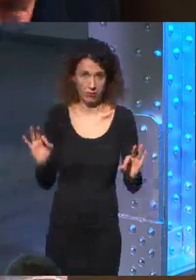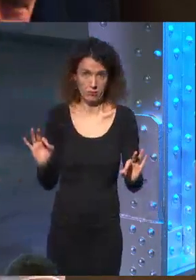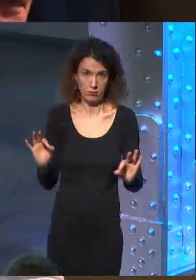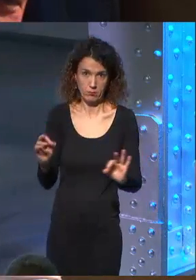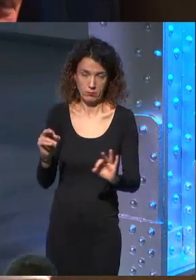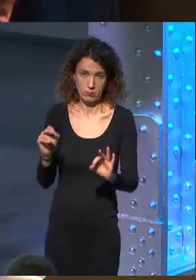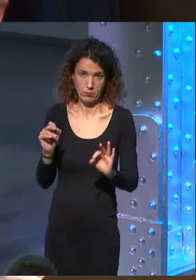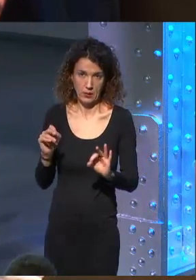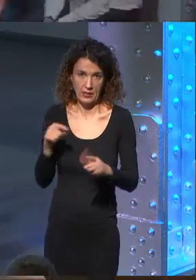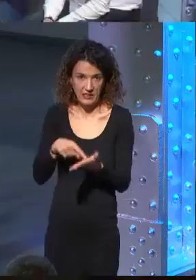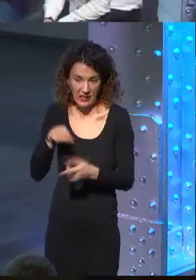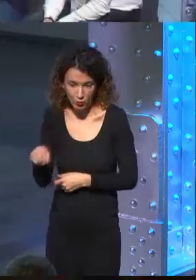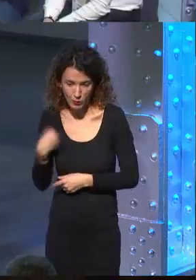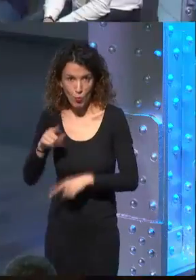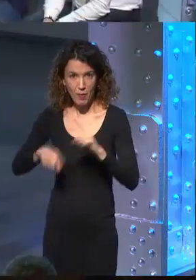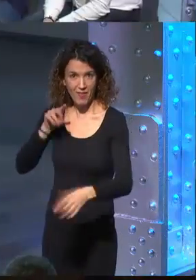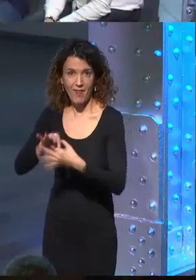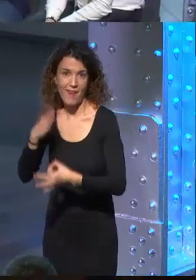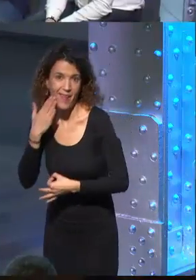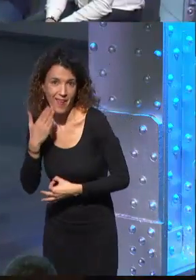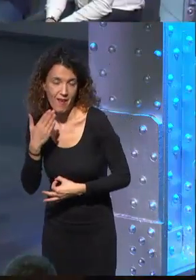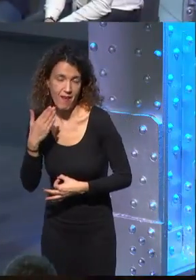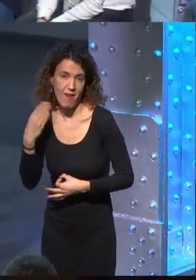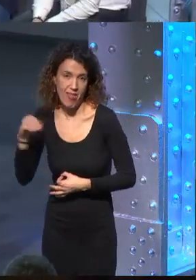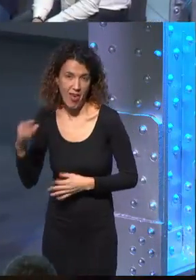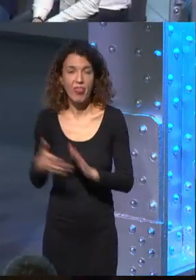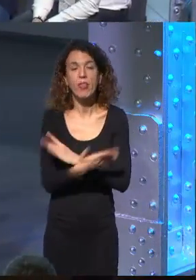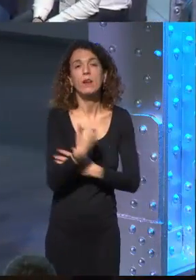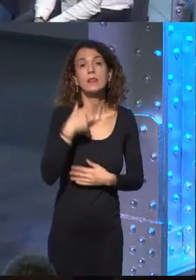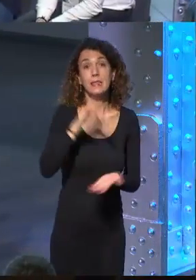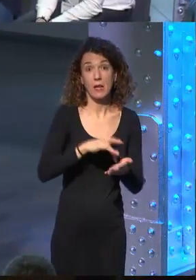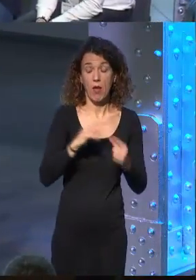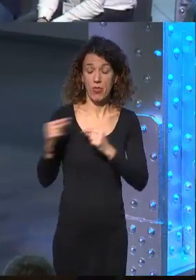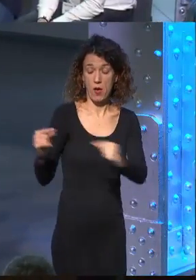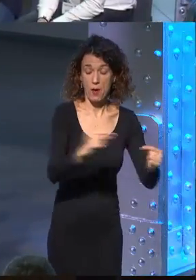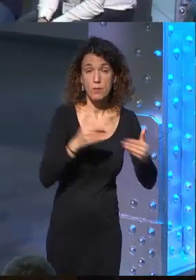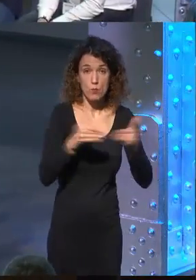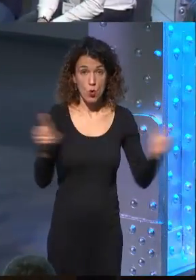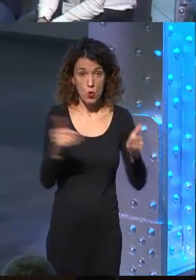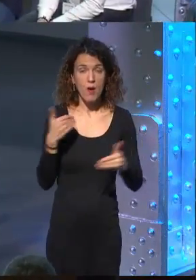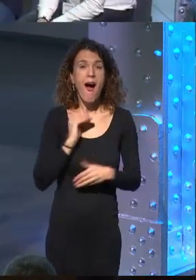the responsibility that a teenager has. Yeah, but I think that it's true that